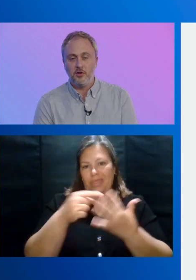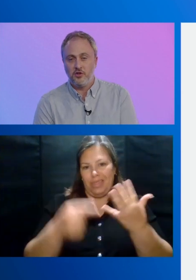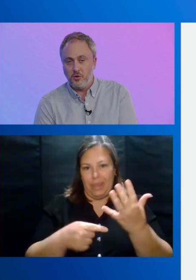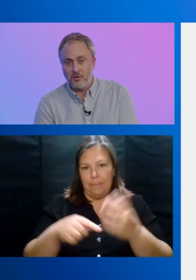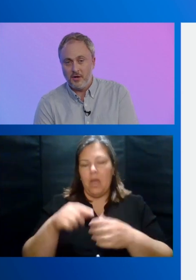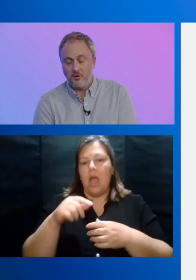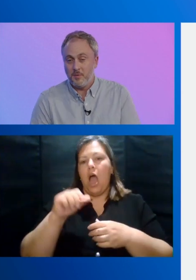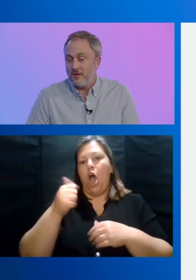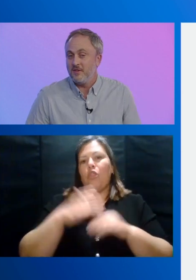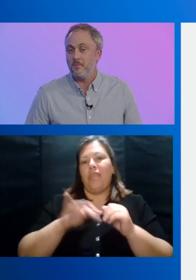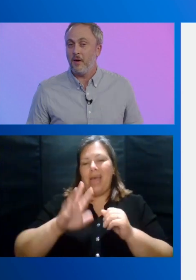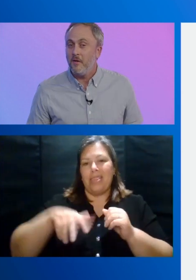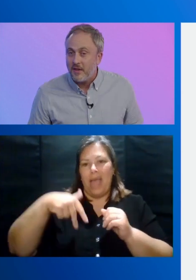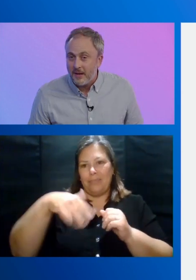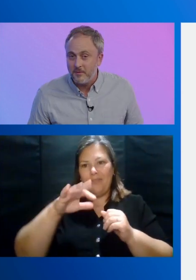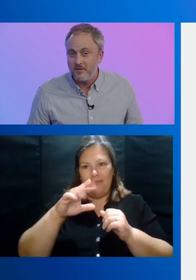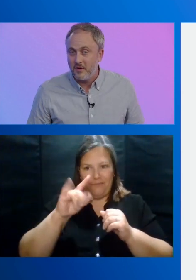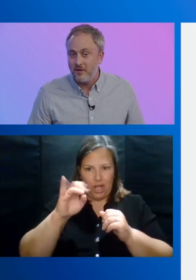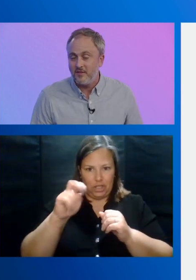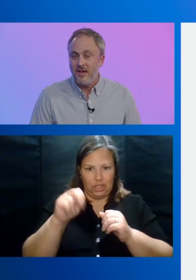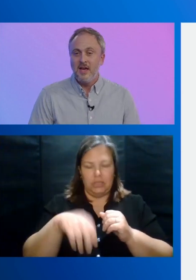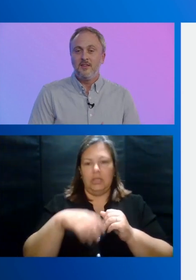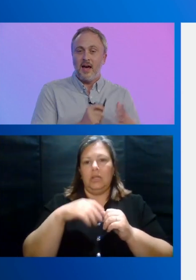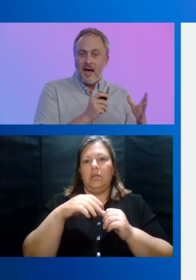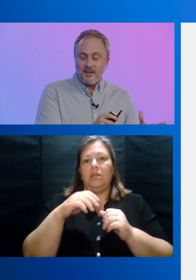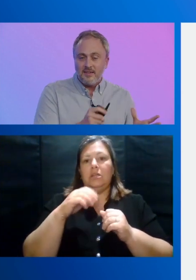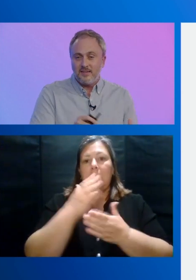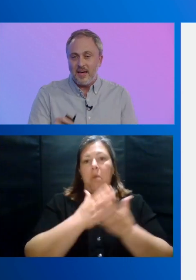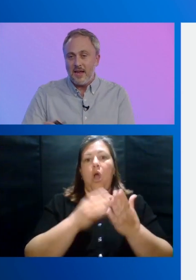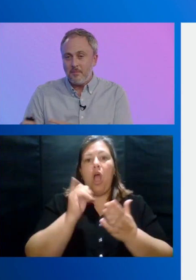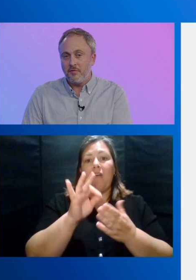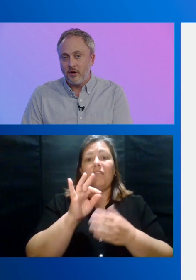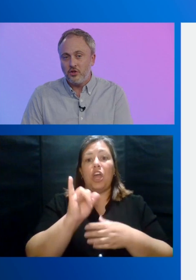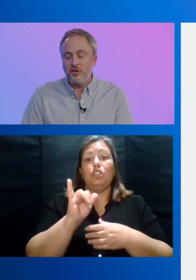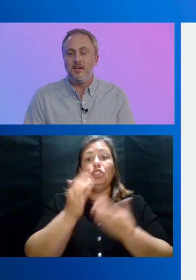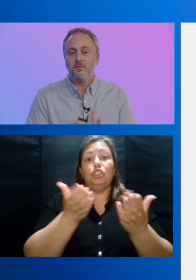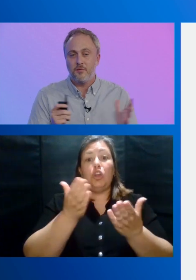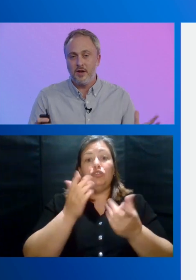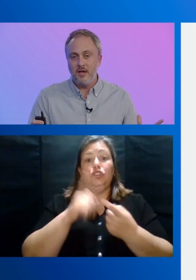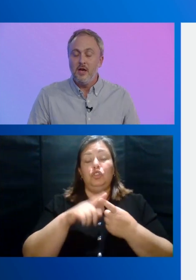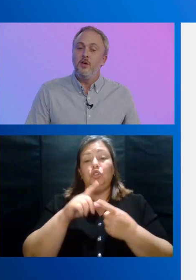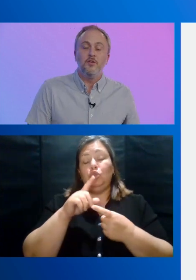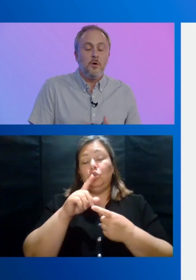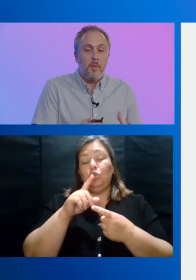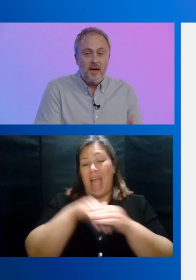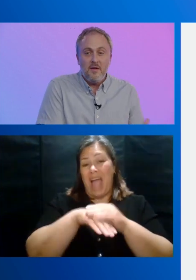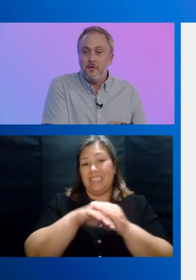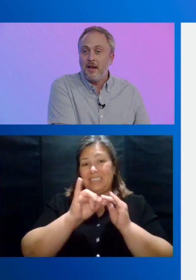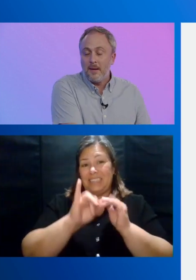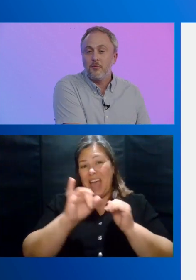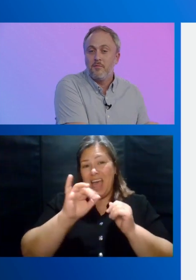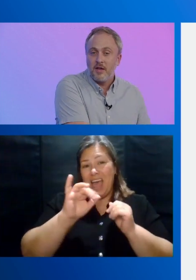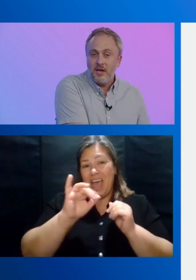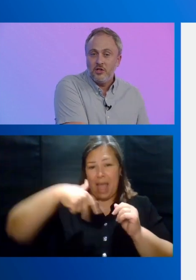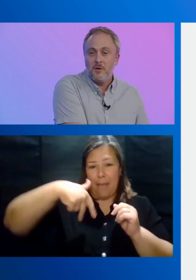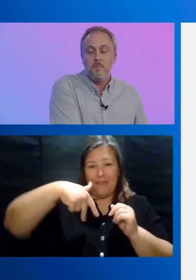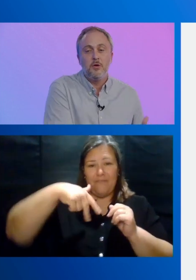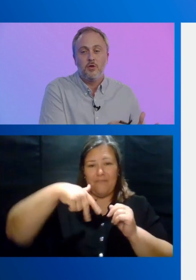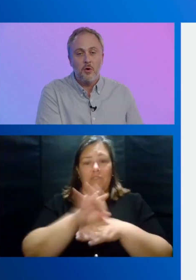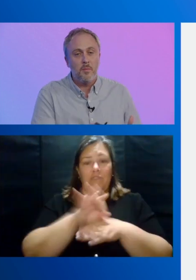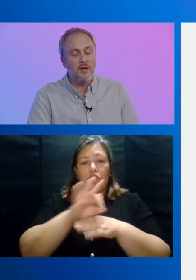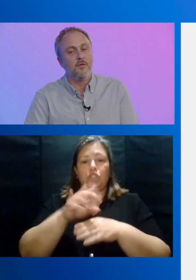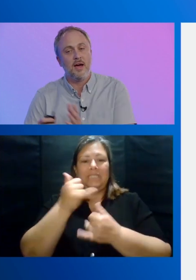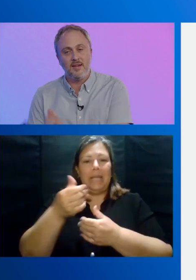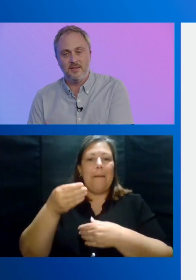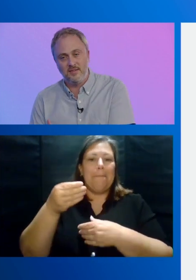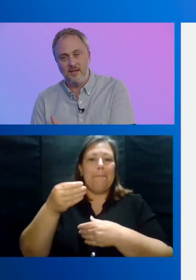Lambda function URLs. Because it's part of the Lambda service, to access that Lambda function is free. You still pay for the Lambda invocation, but you